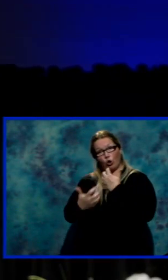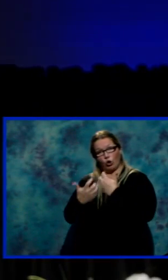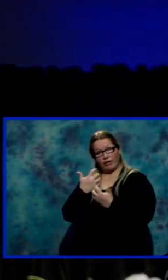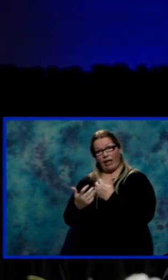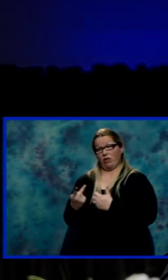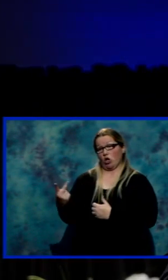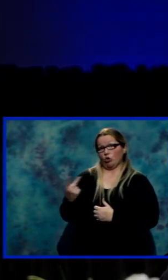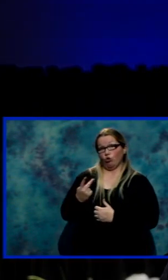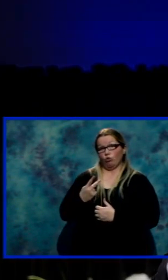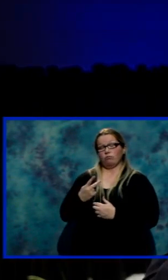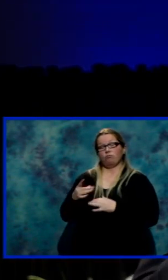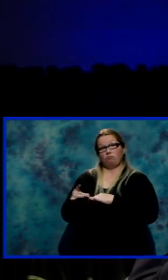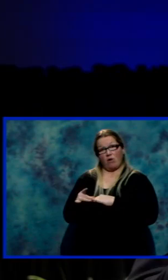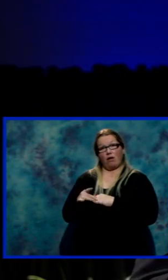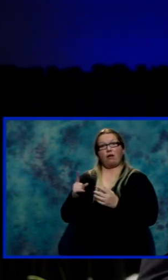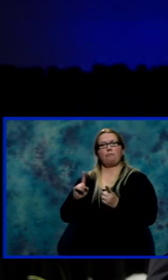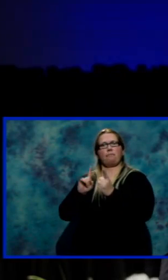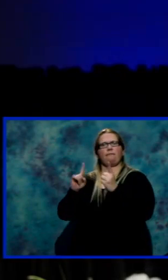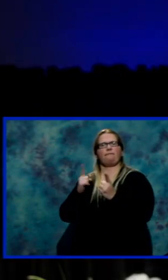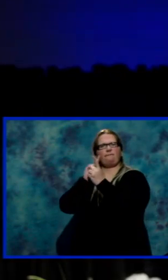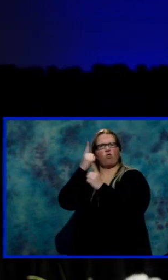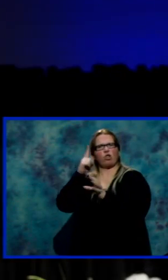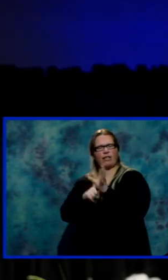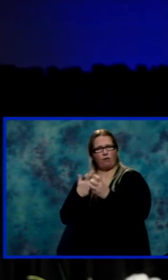us met in our freshman year, first year of university, fell in